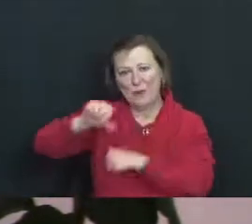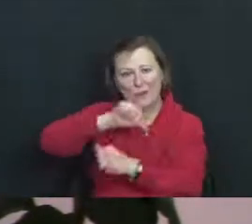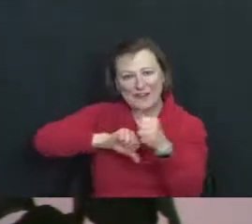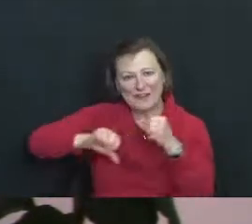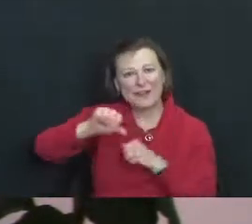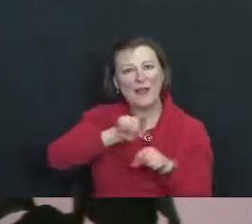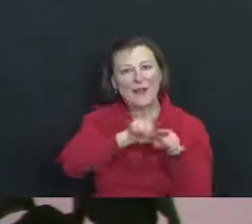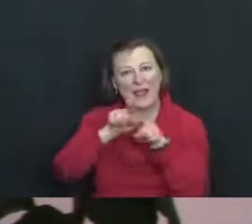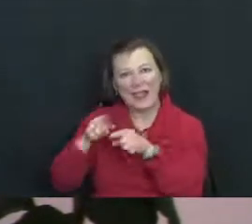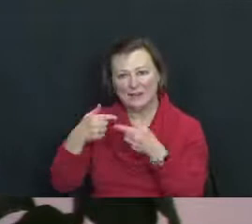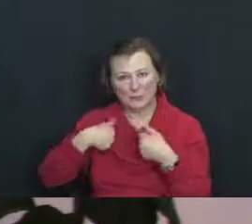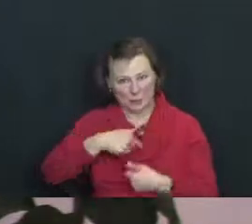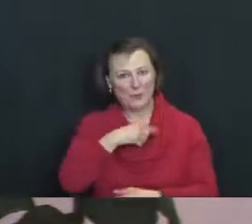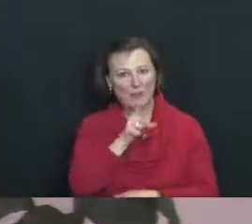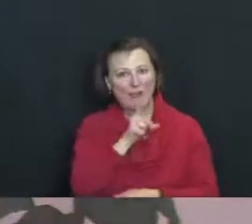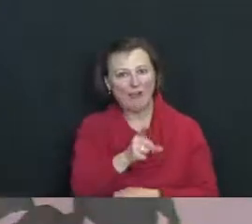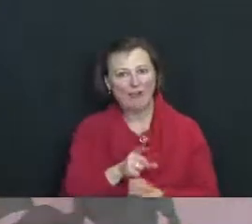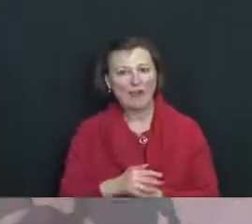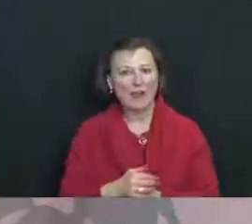as we are.